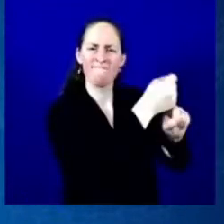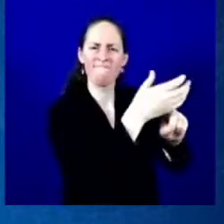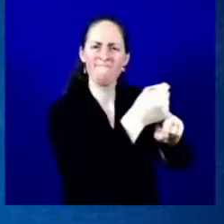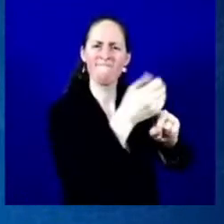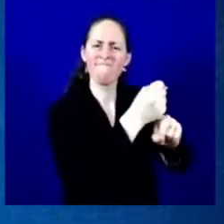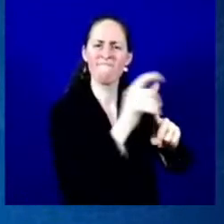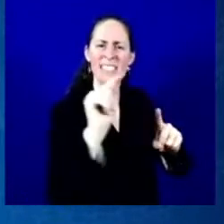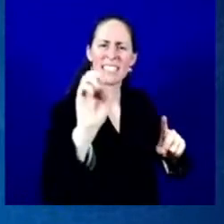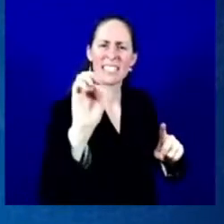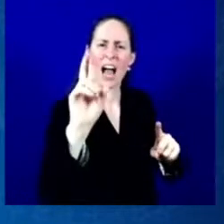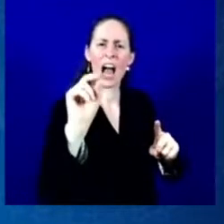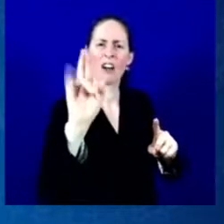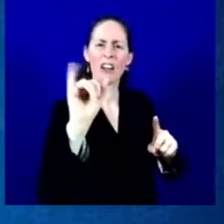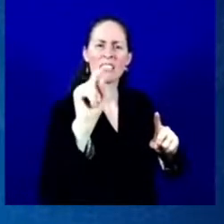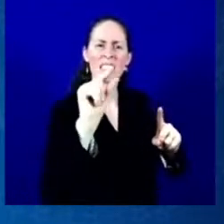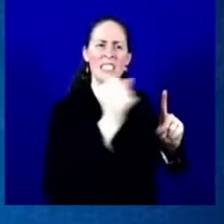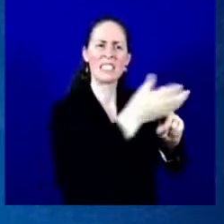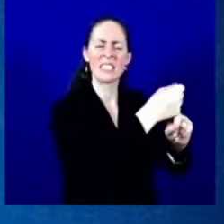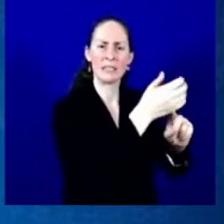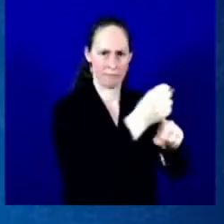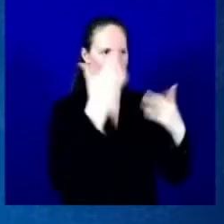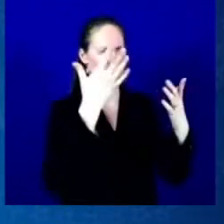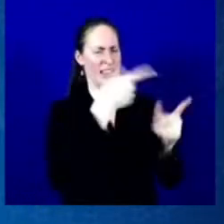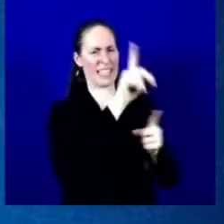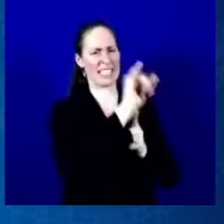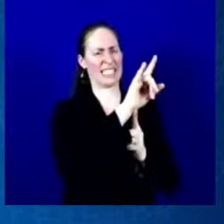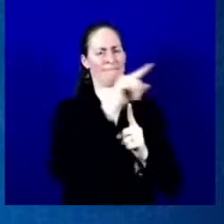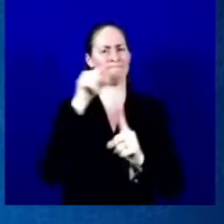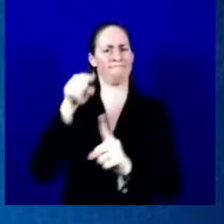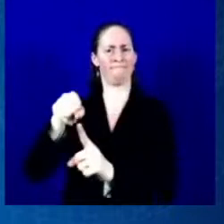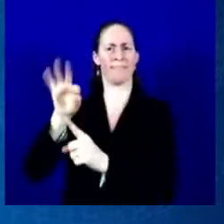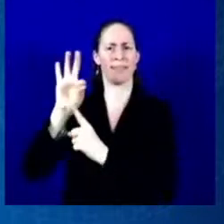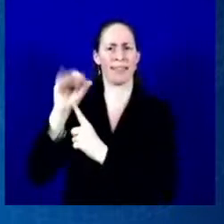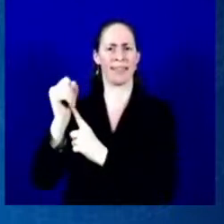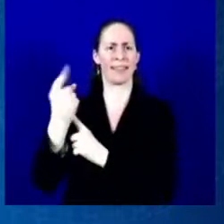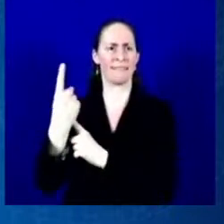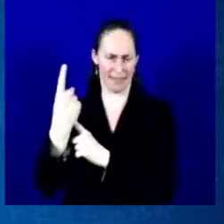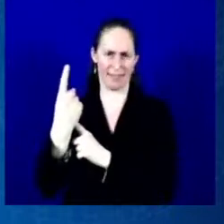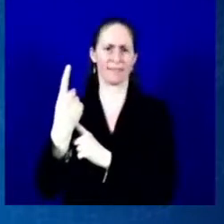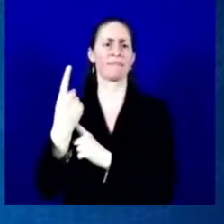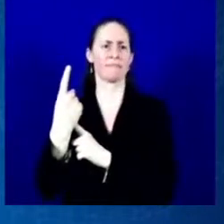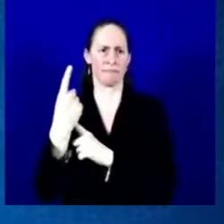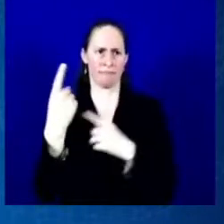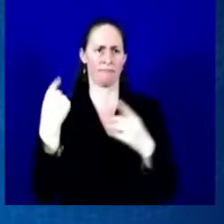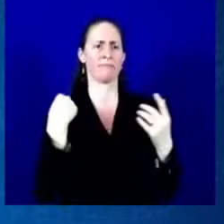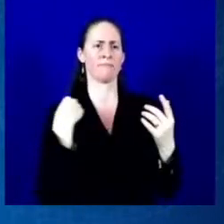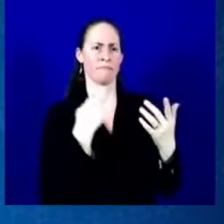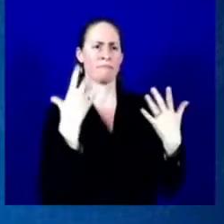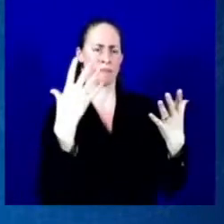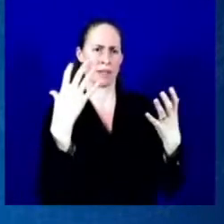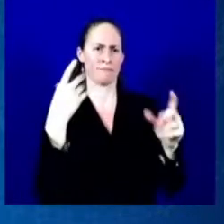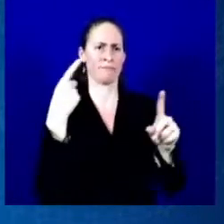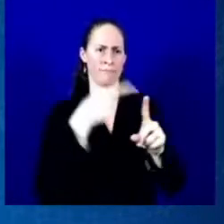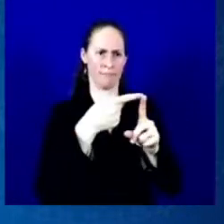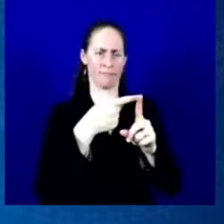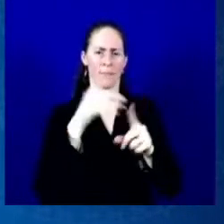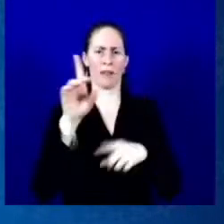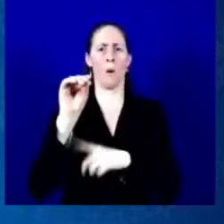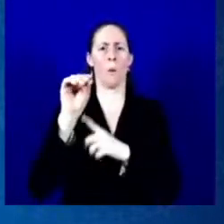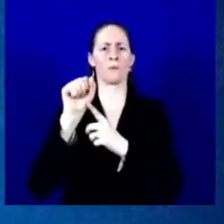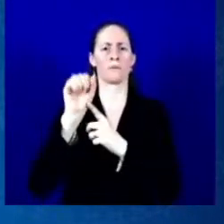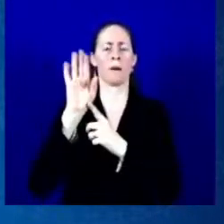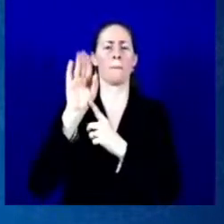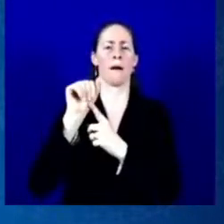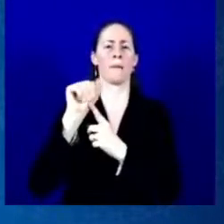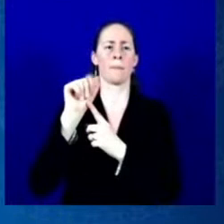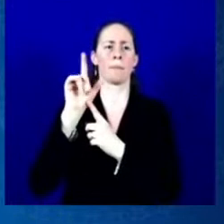And we said we would follow Osama bin Laden to the gates of hell to do it. If you've been in the upper Konar Valley, you've kind of seen